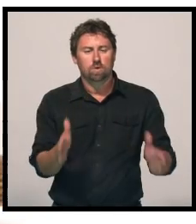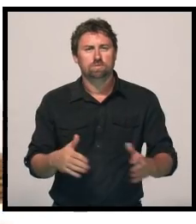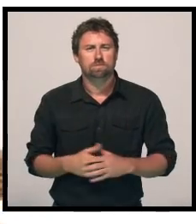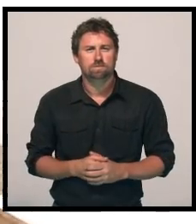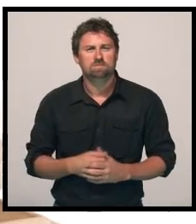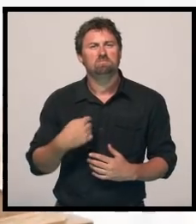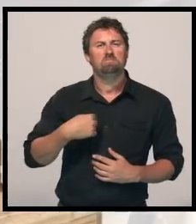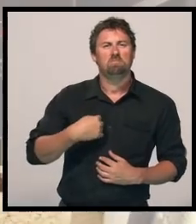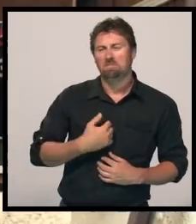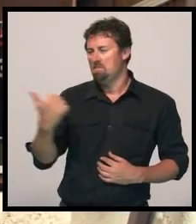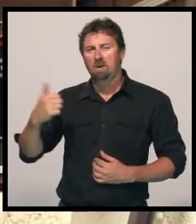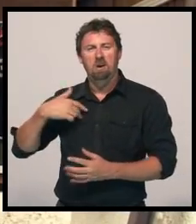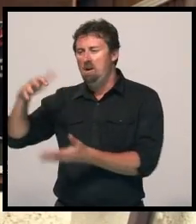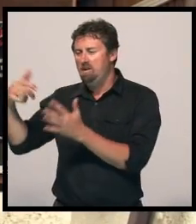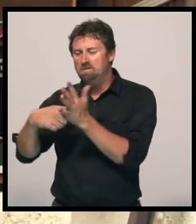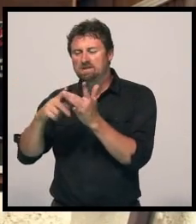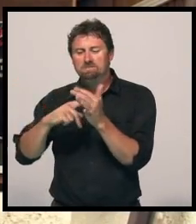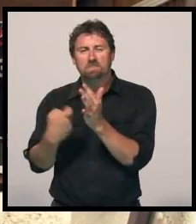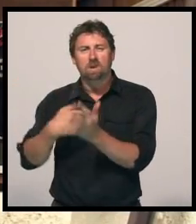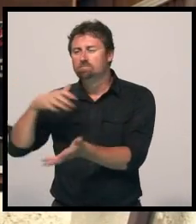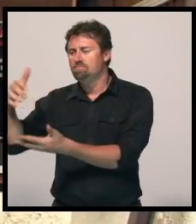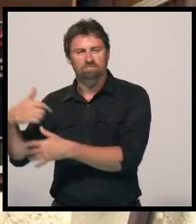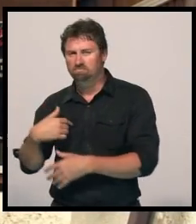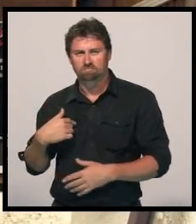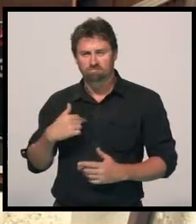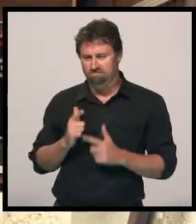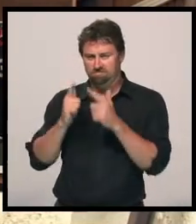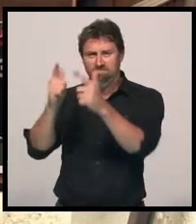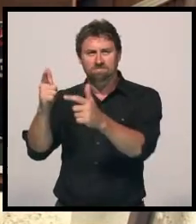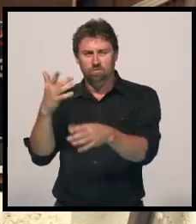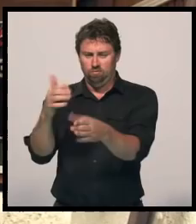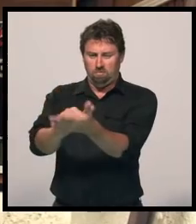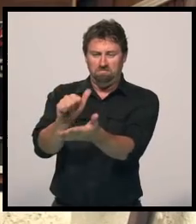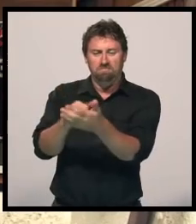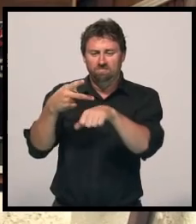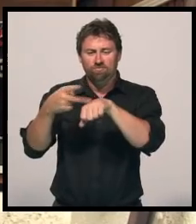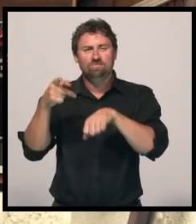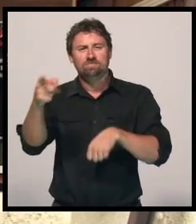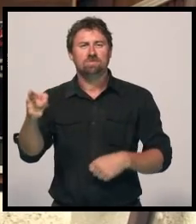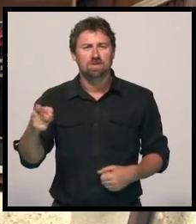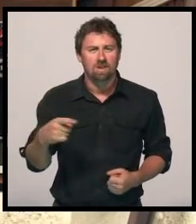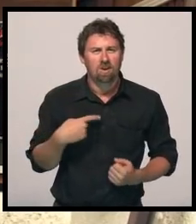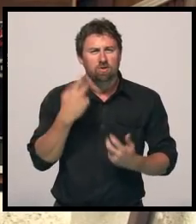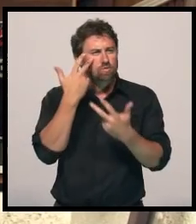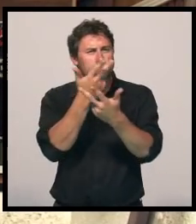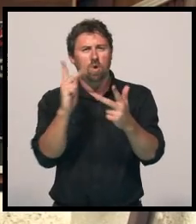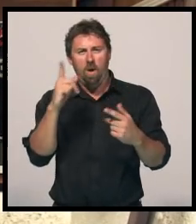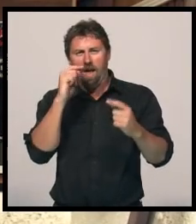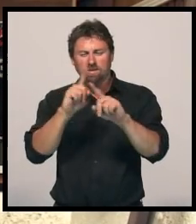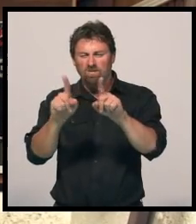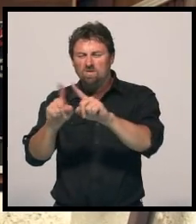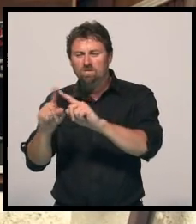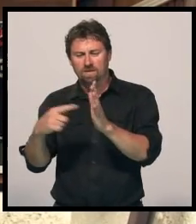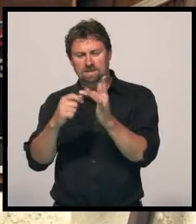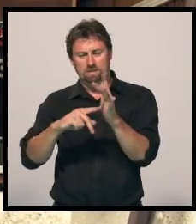own personal timber stash, what I thought I'd do is come to a timbered merchants just to give you an idea of what choices are available to you